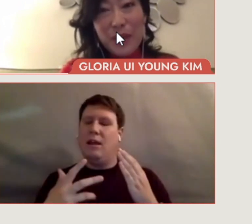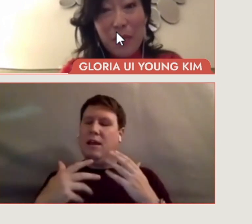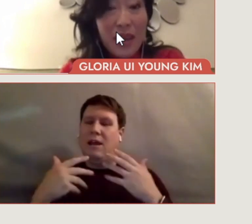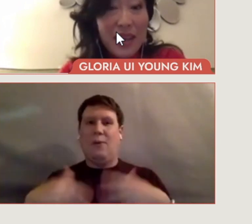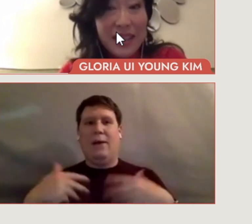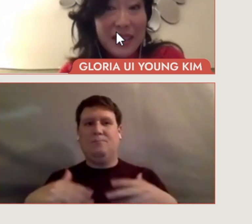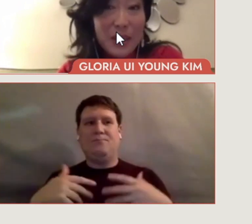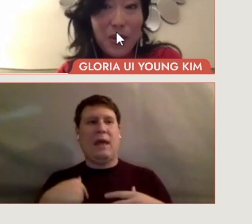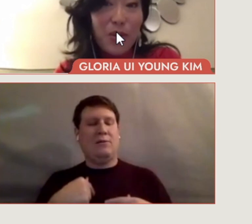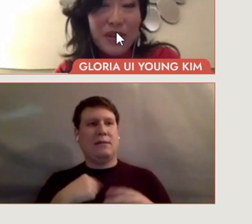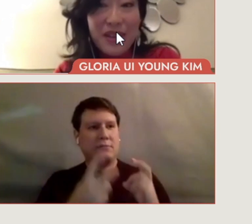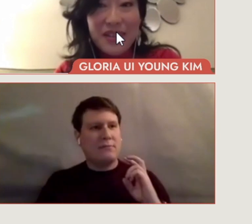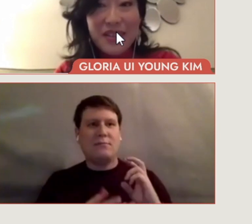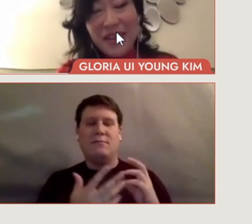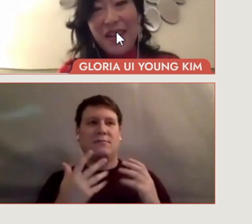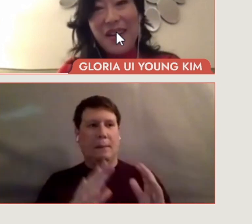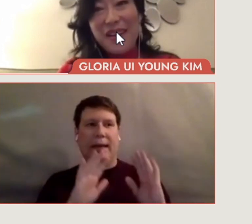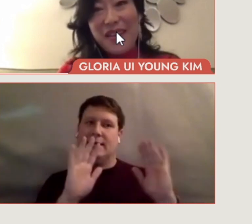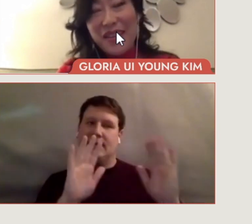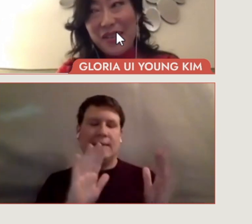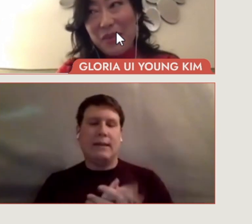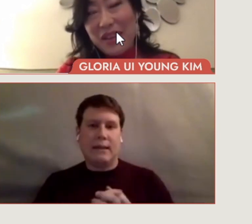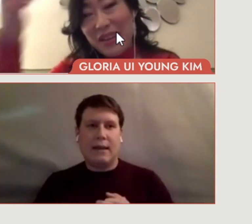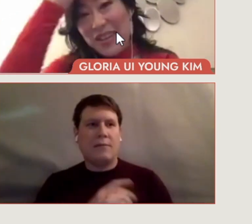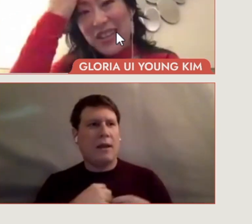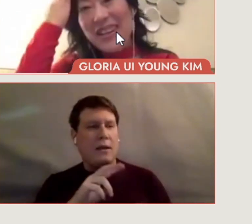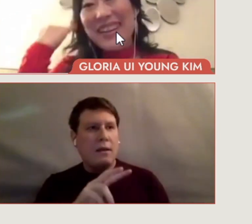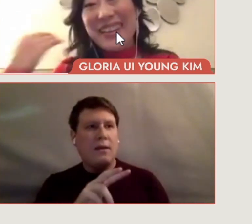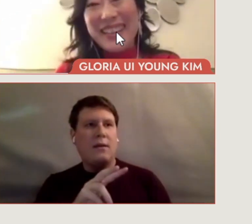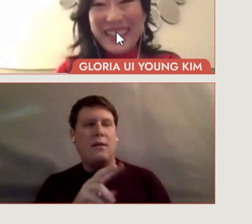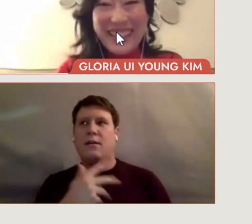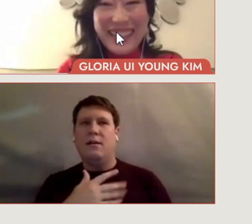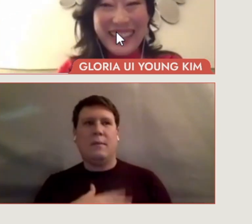was amazed, you know, and I thought, oh my gosh.